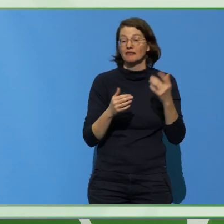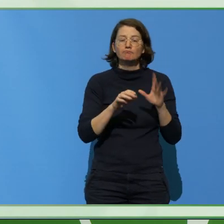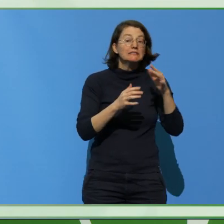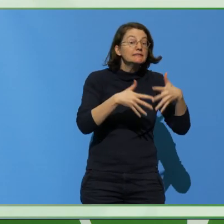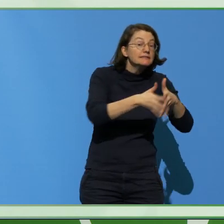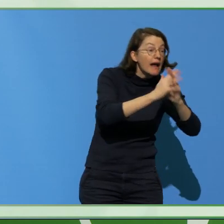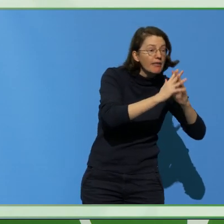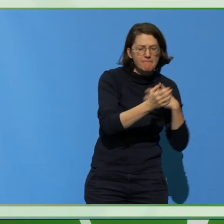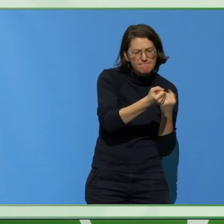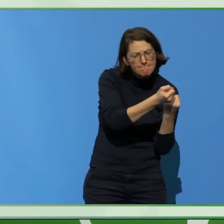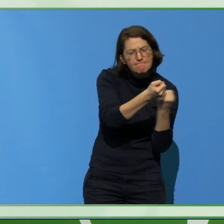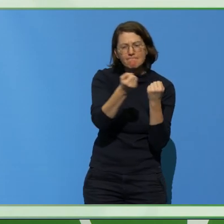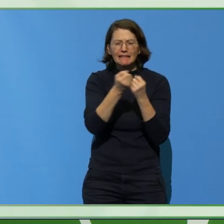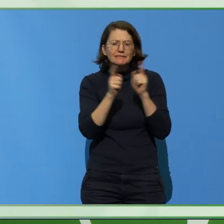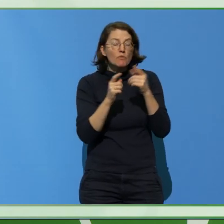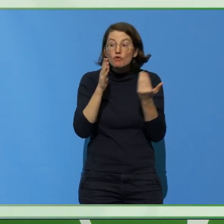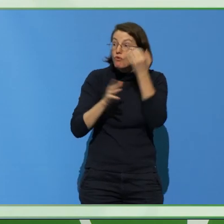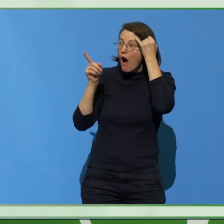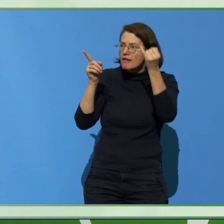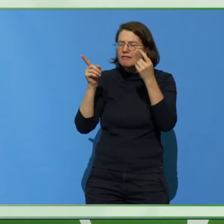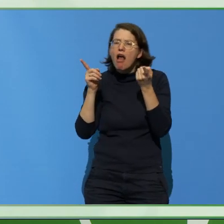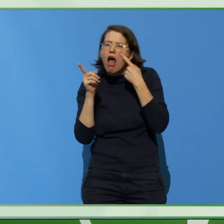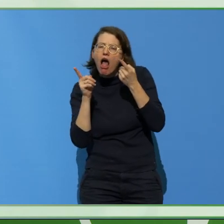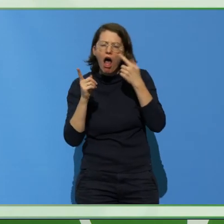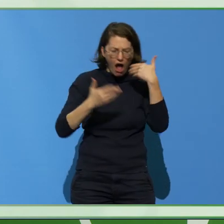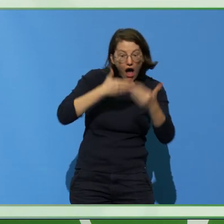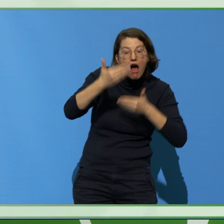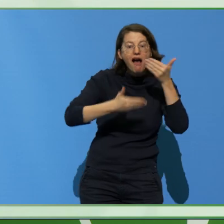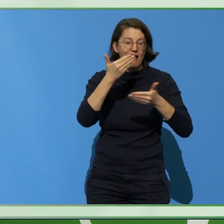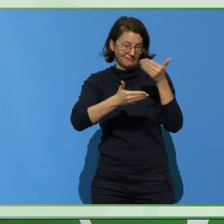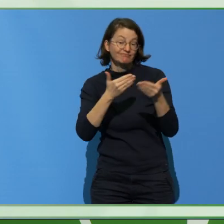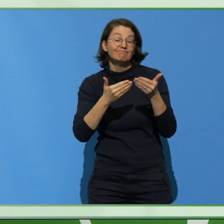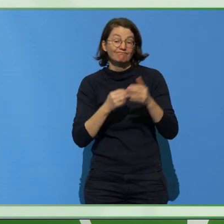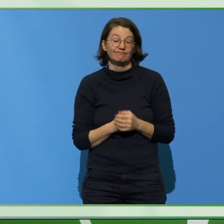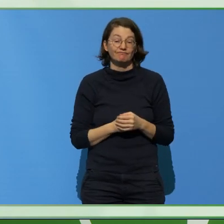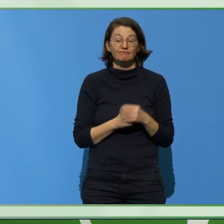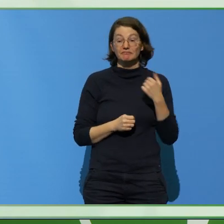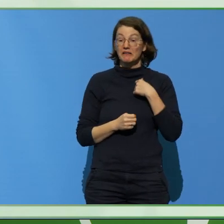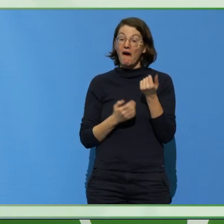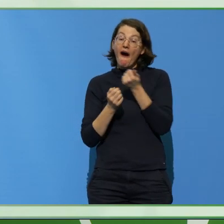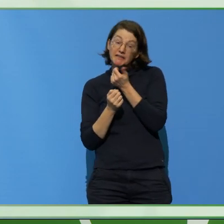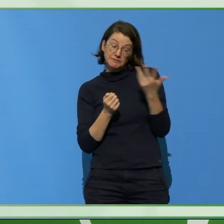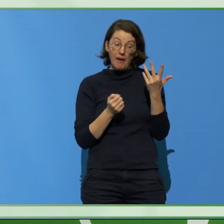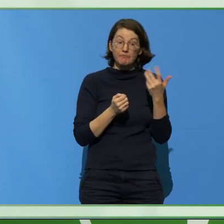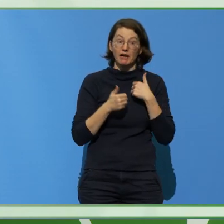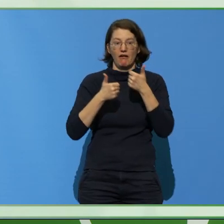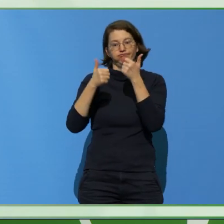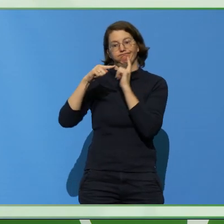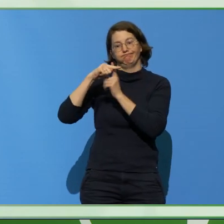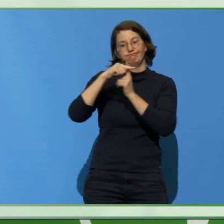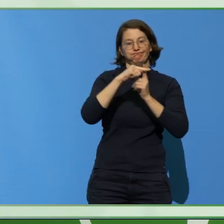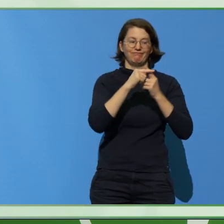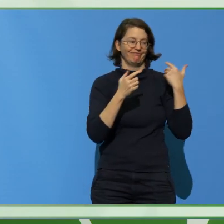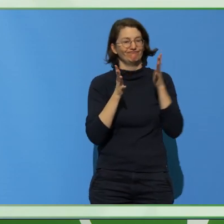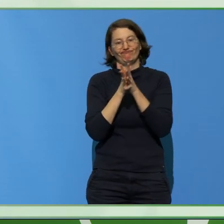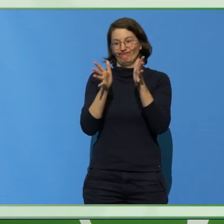And while Asia will remain to be the largest continent in the world by 2050, Africa